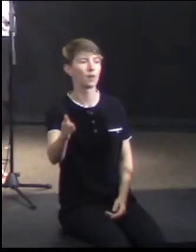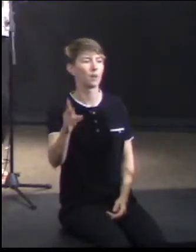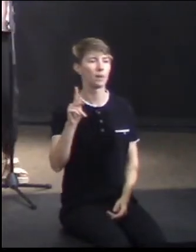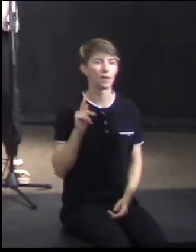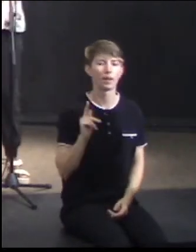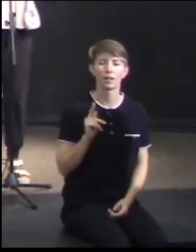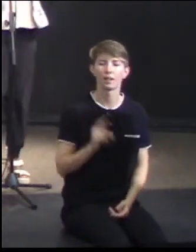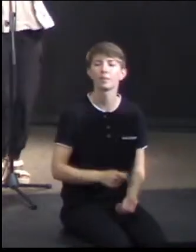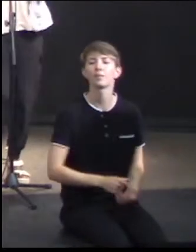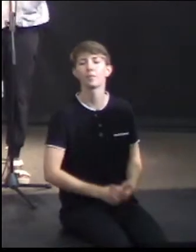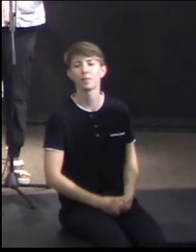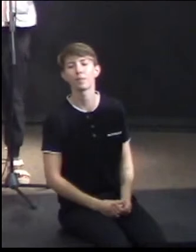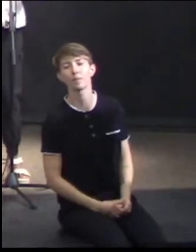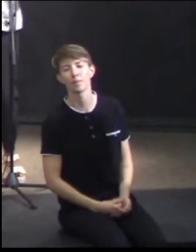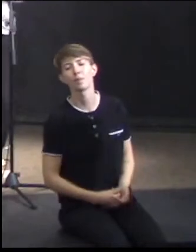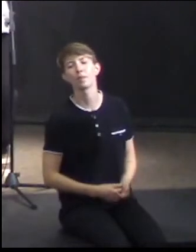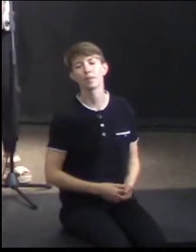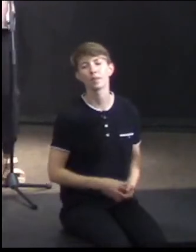utaboya.